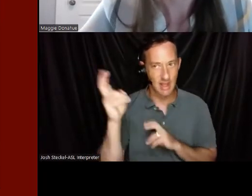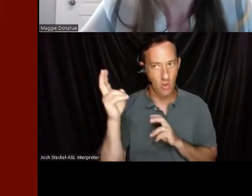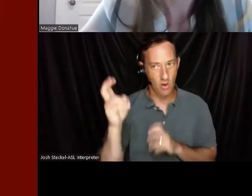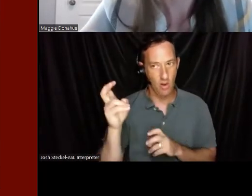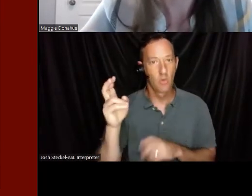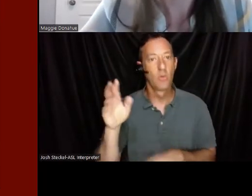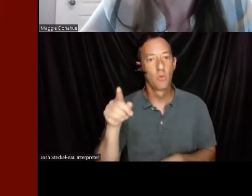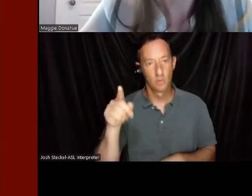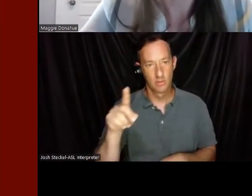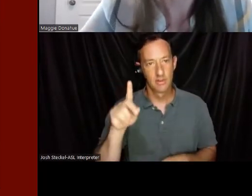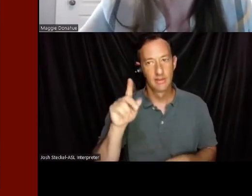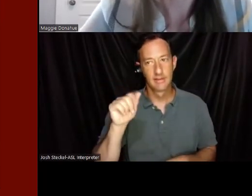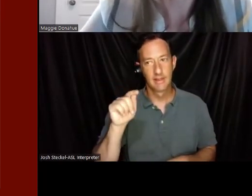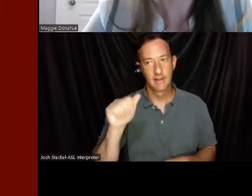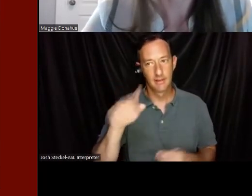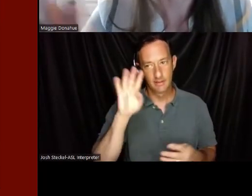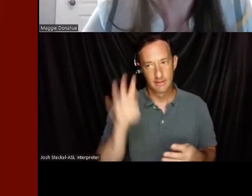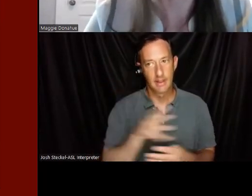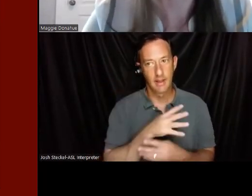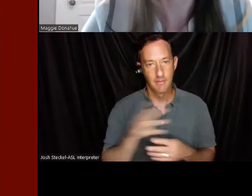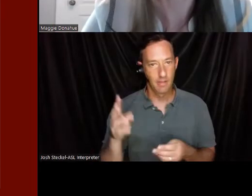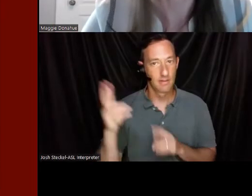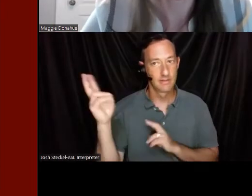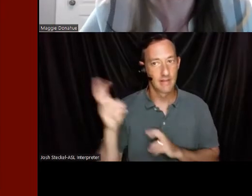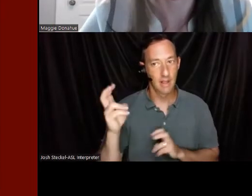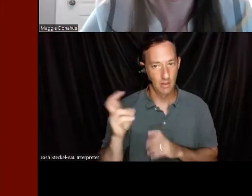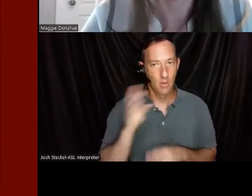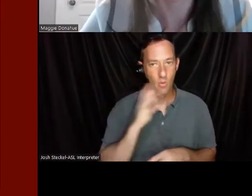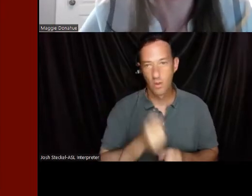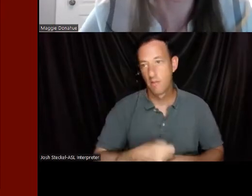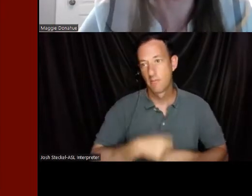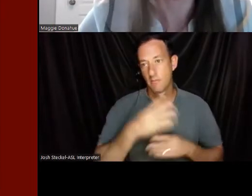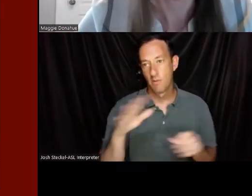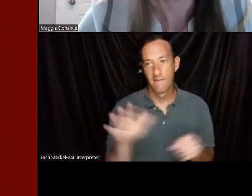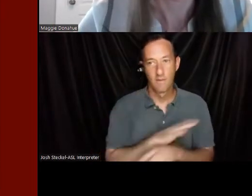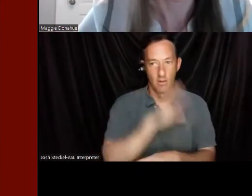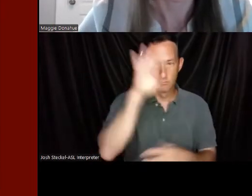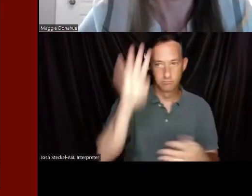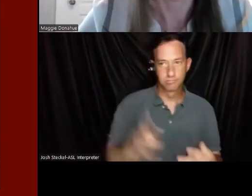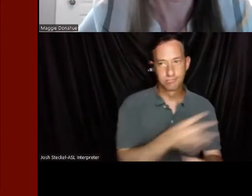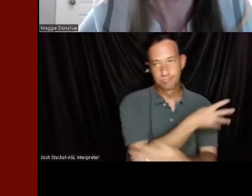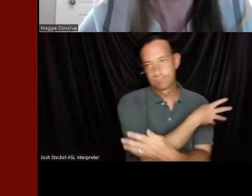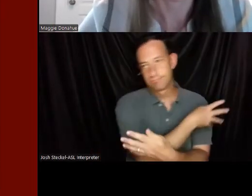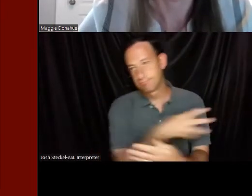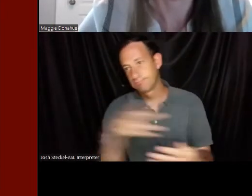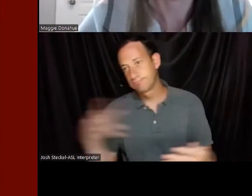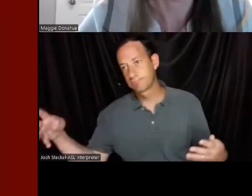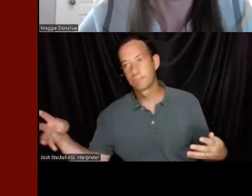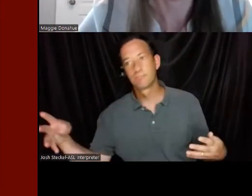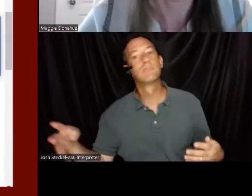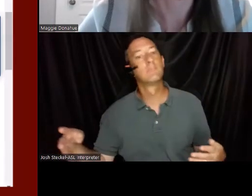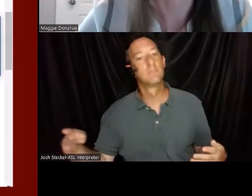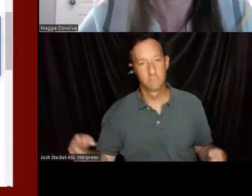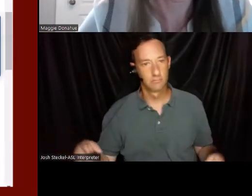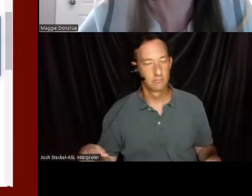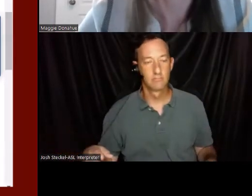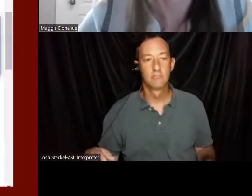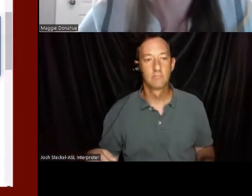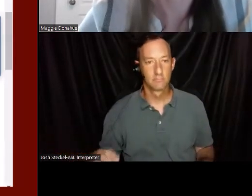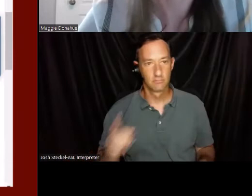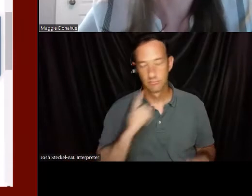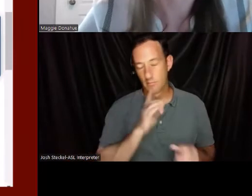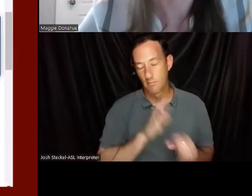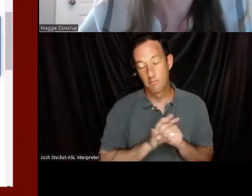data table download that you can do. It will pull up like a whole Excel spreadsheet. And there's just a ton